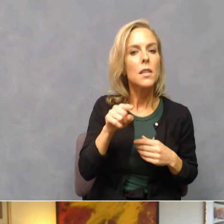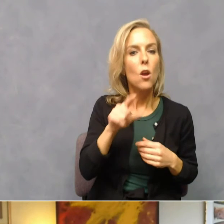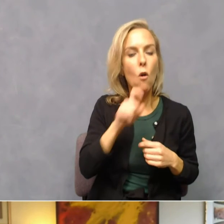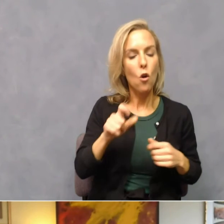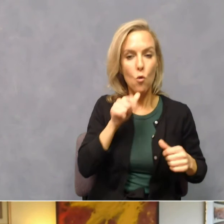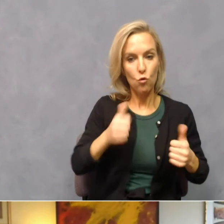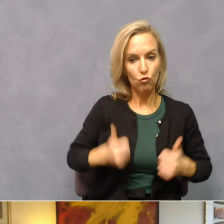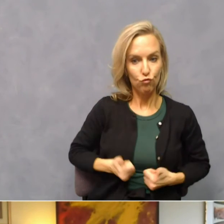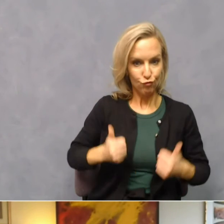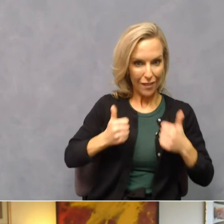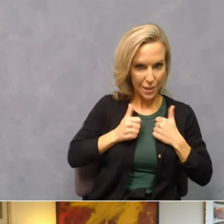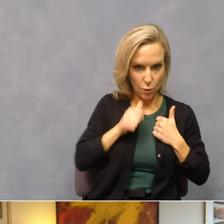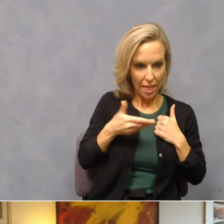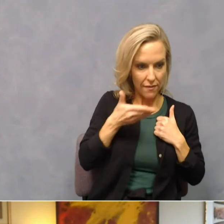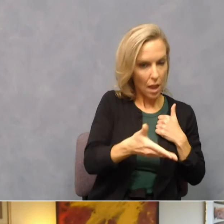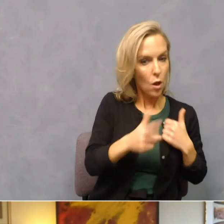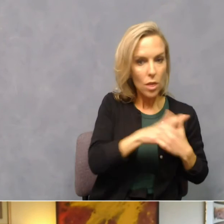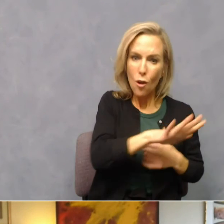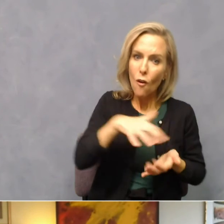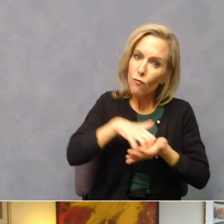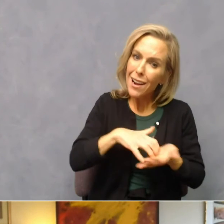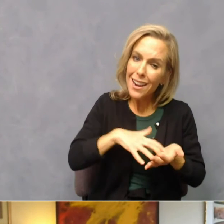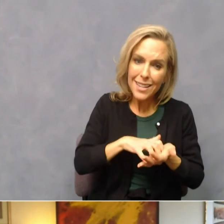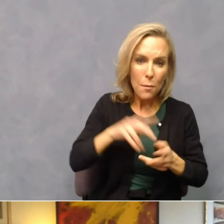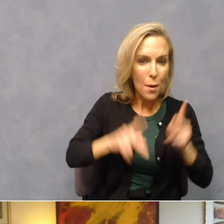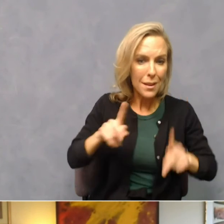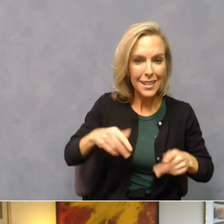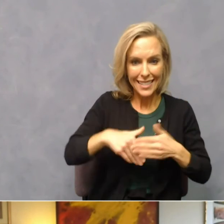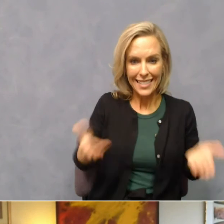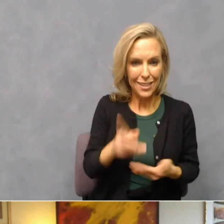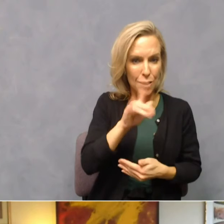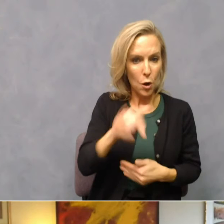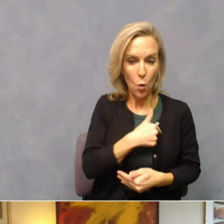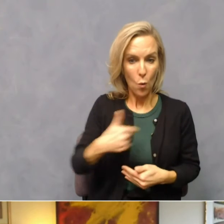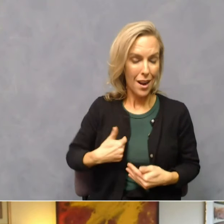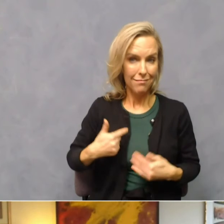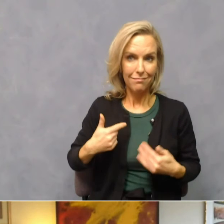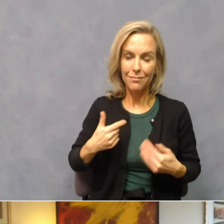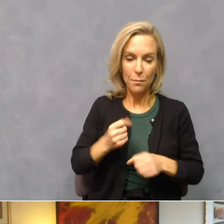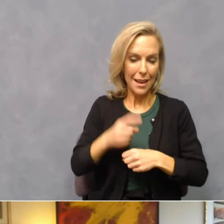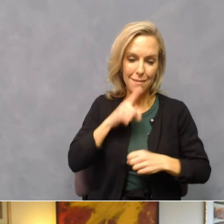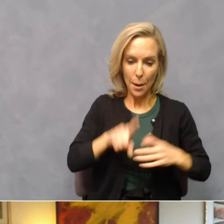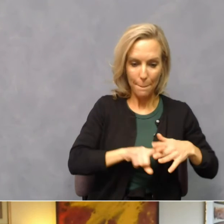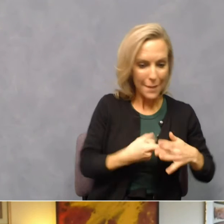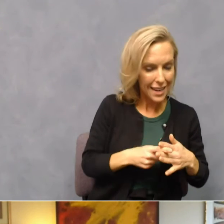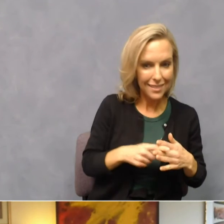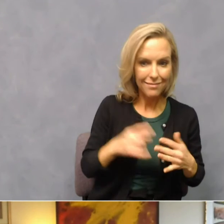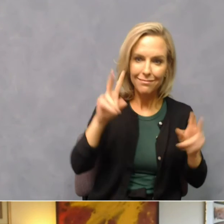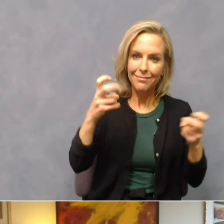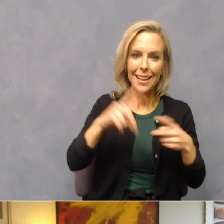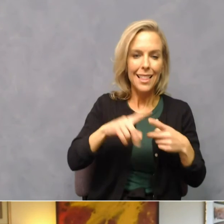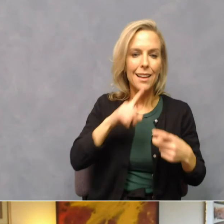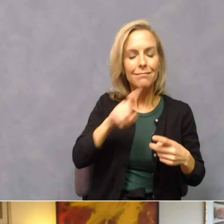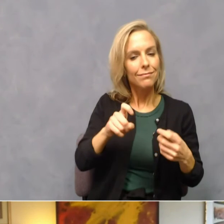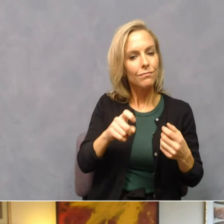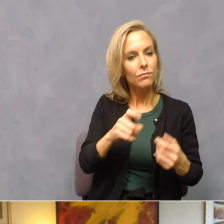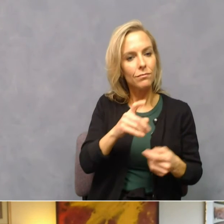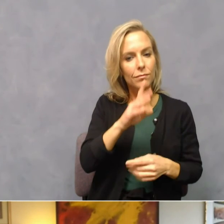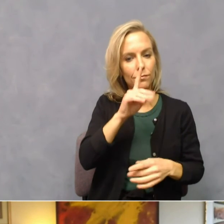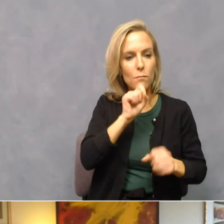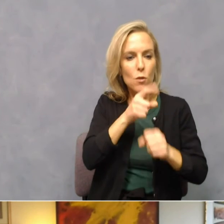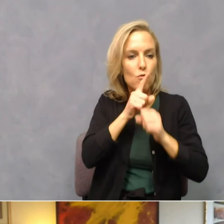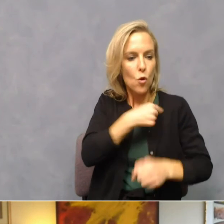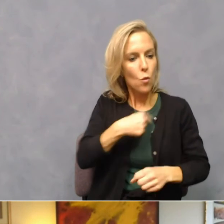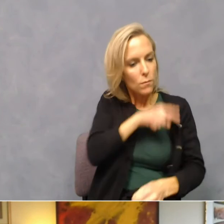vulnerable population in Kentucky. And we are making a beginning, and we're making a down payment on the promises to take care of those who